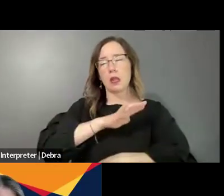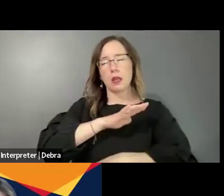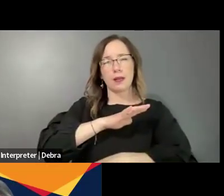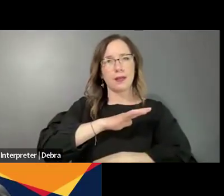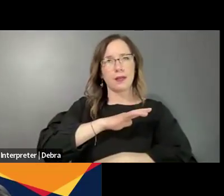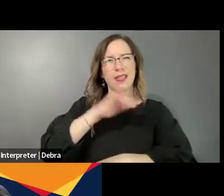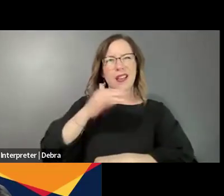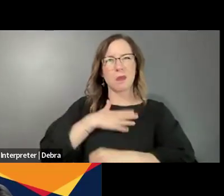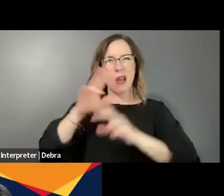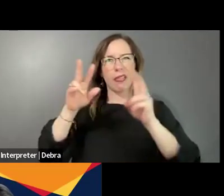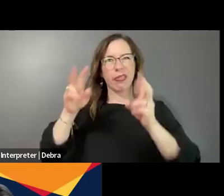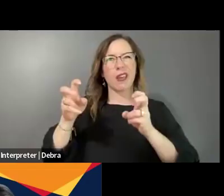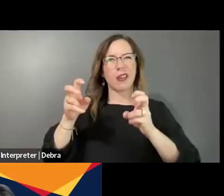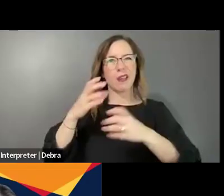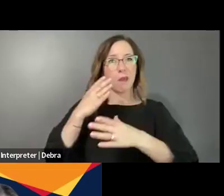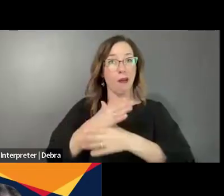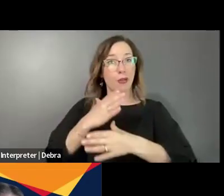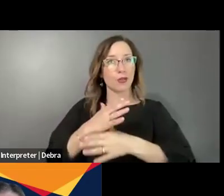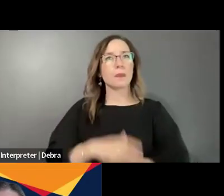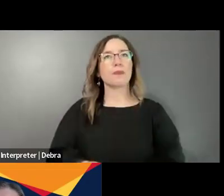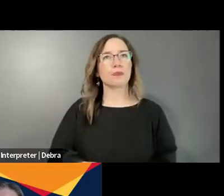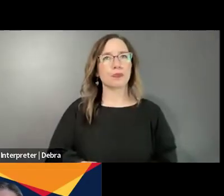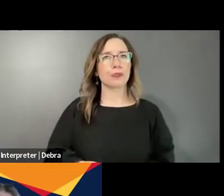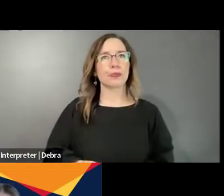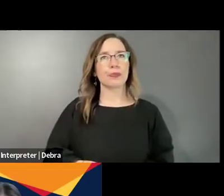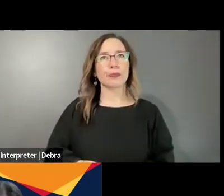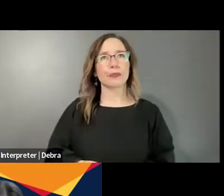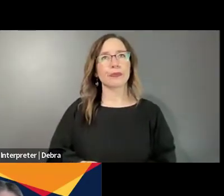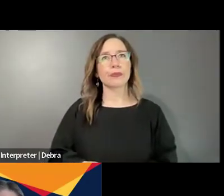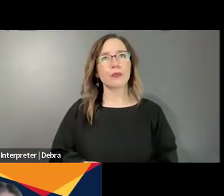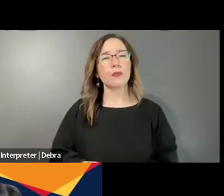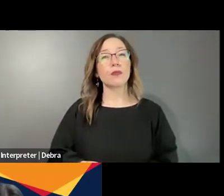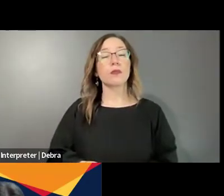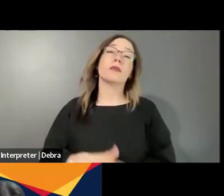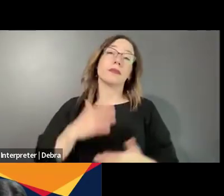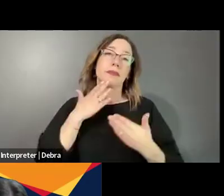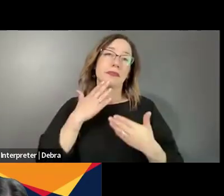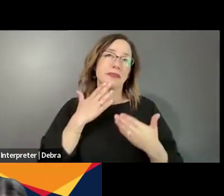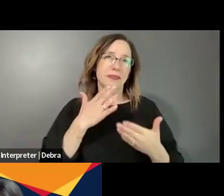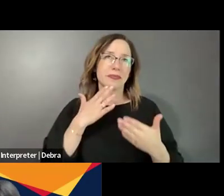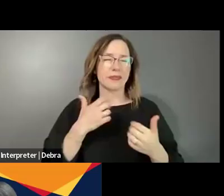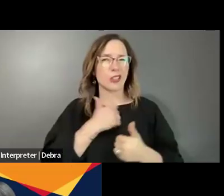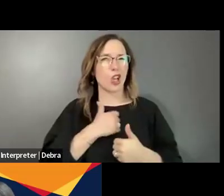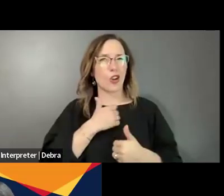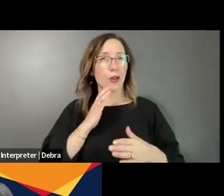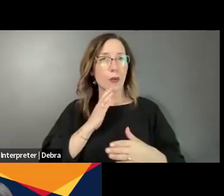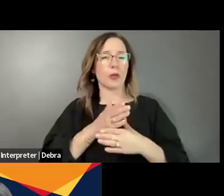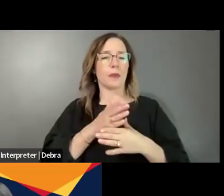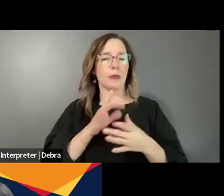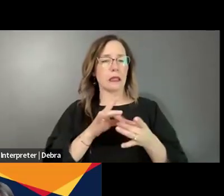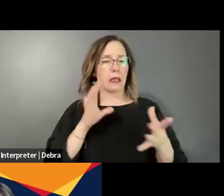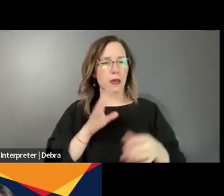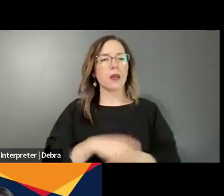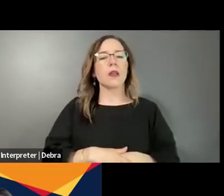my things that really bothers me. So thank you. I'm sorry I had a little interruption there.